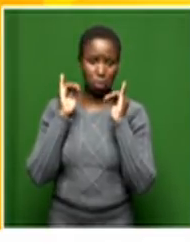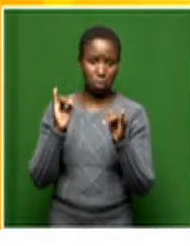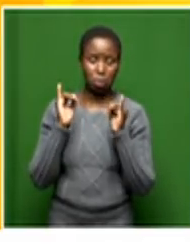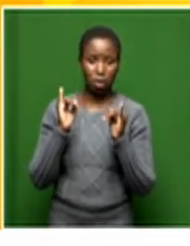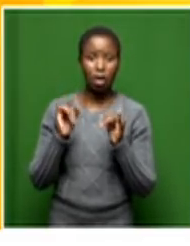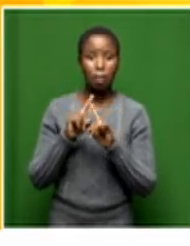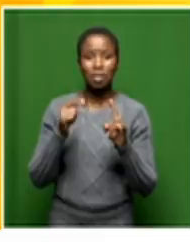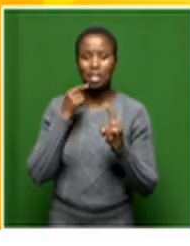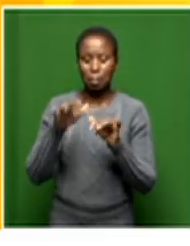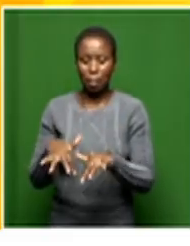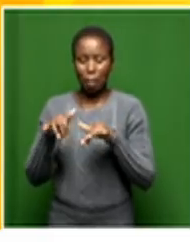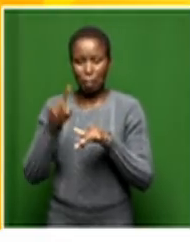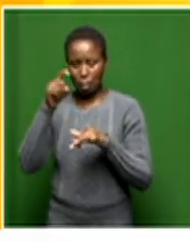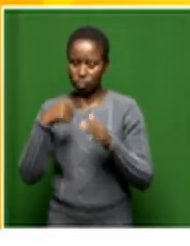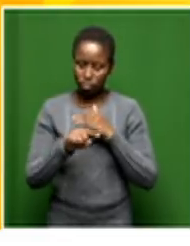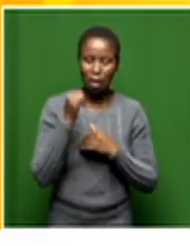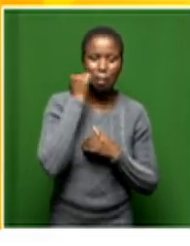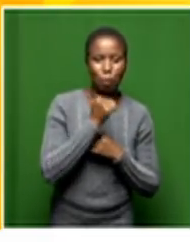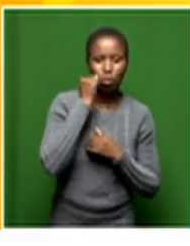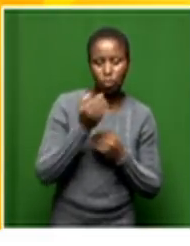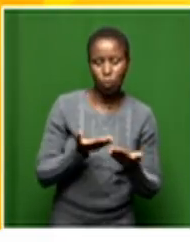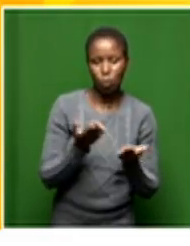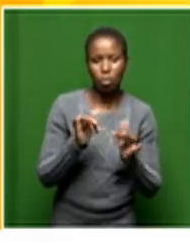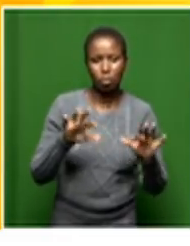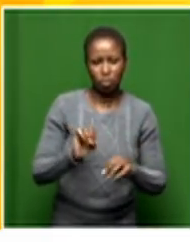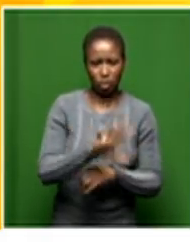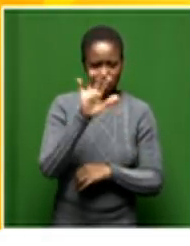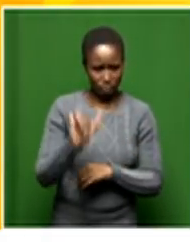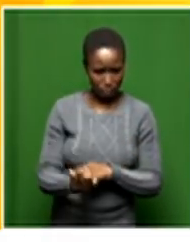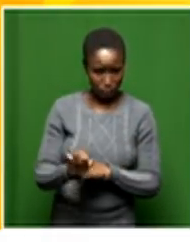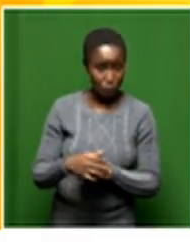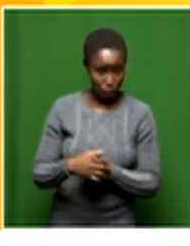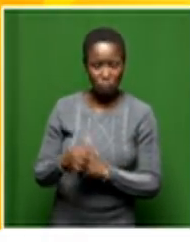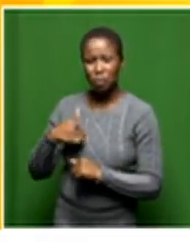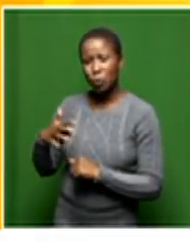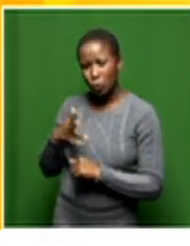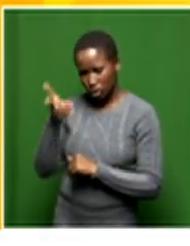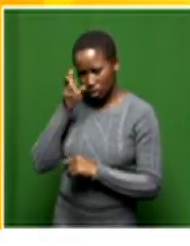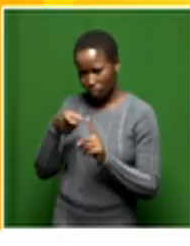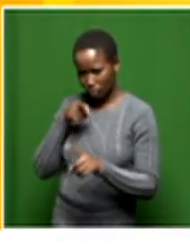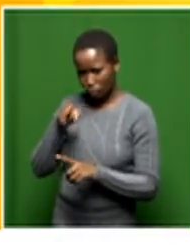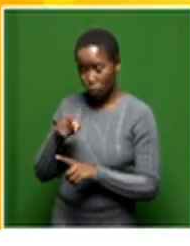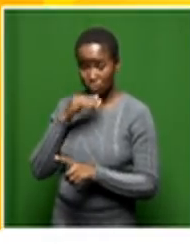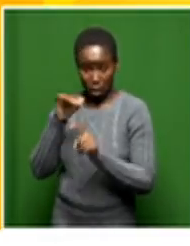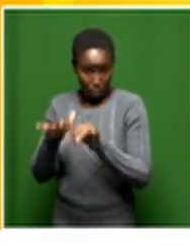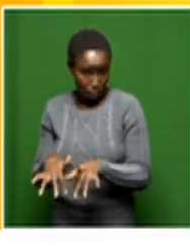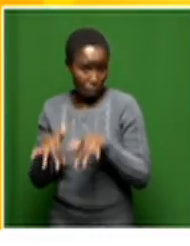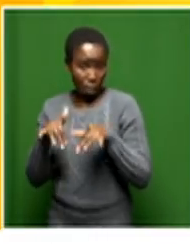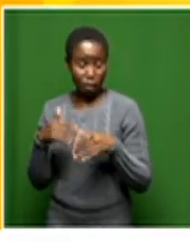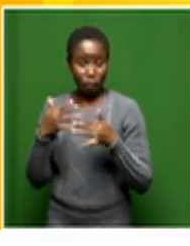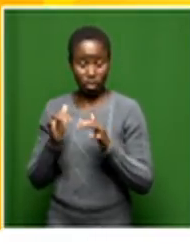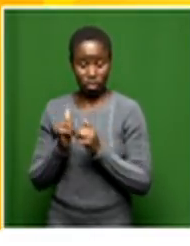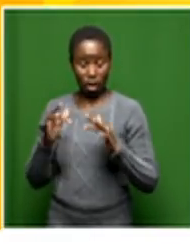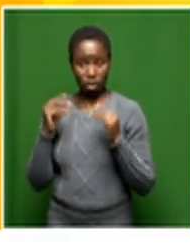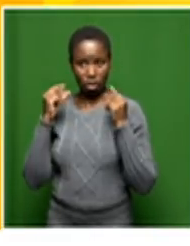must apologize to South Africans. So I want to know from you, did Parliament really just wake up when